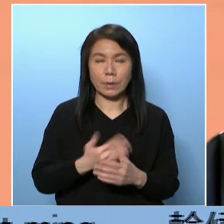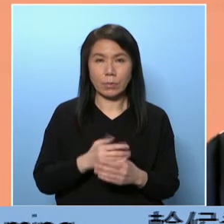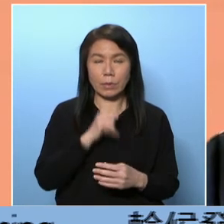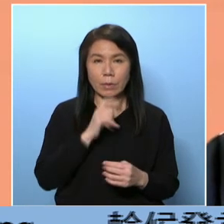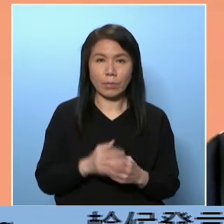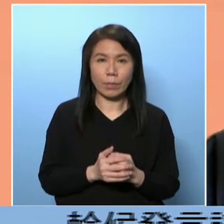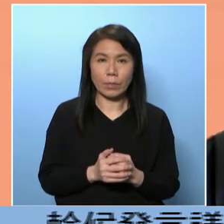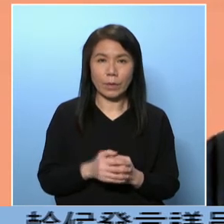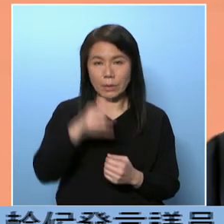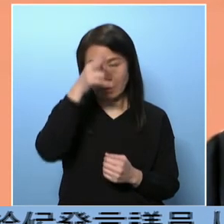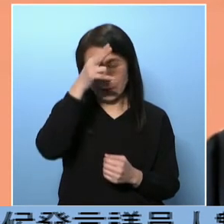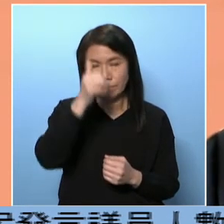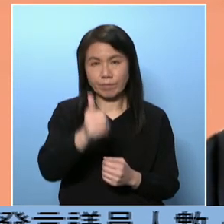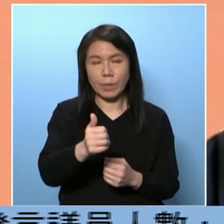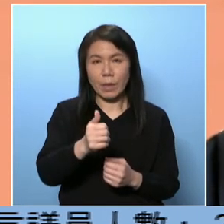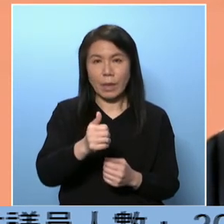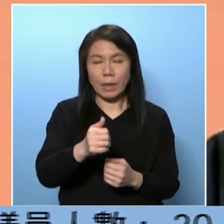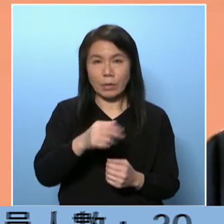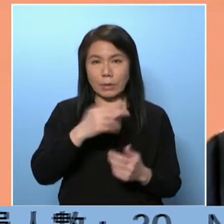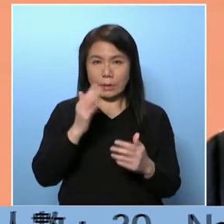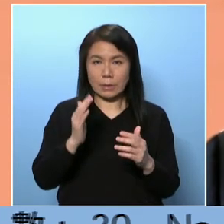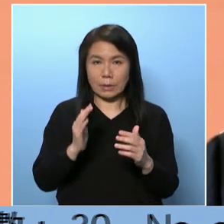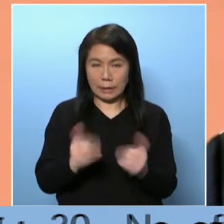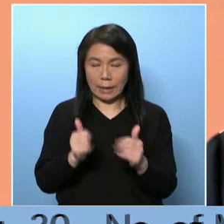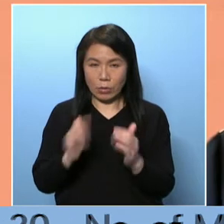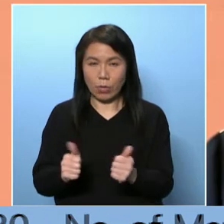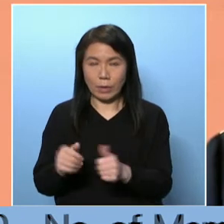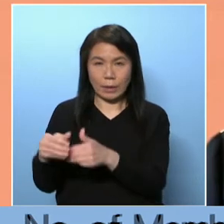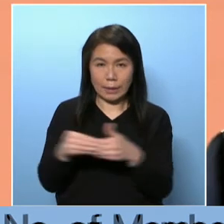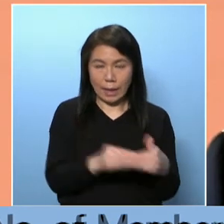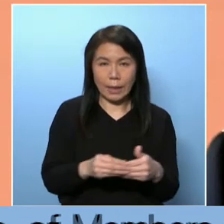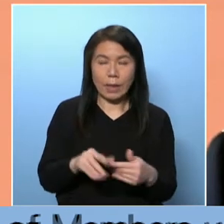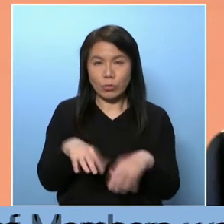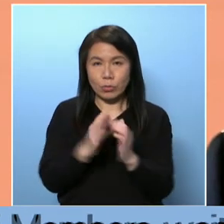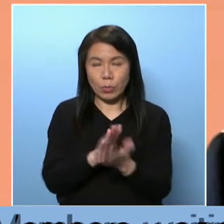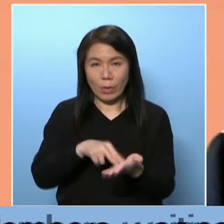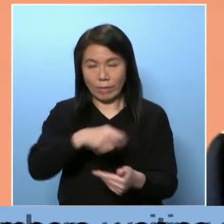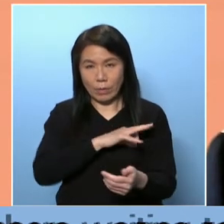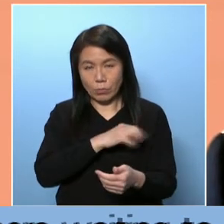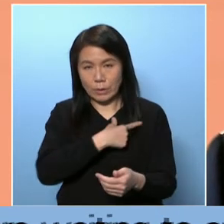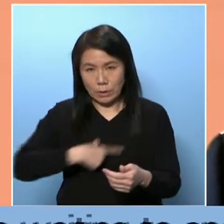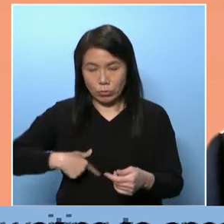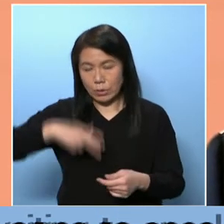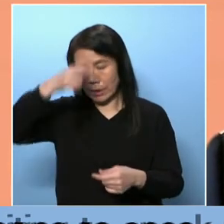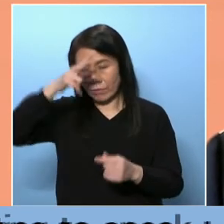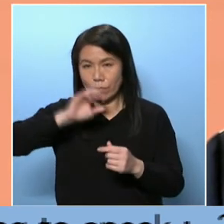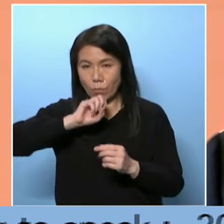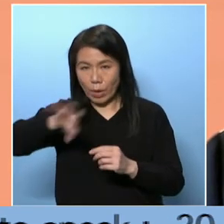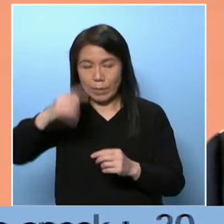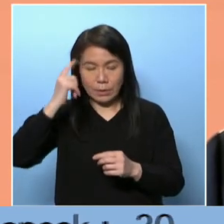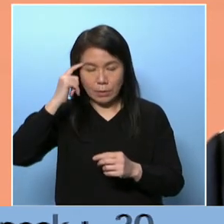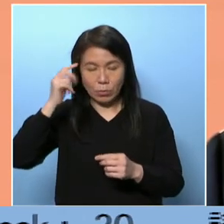why we are now debating this. And because of their good guidance, all lawmakers are